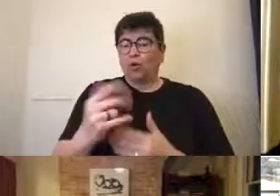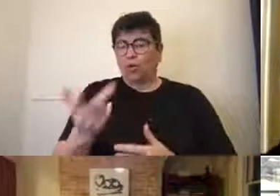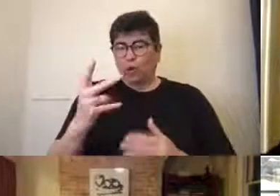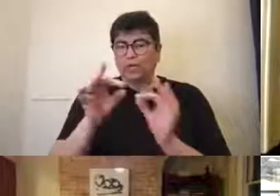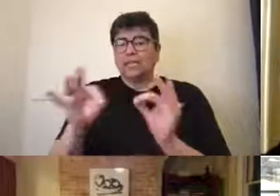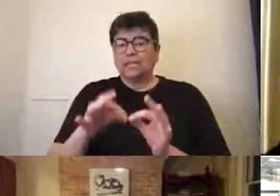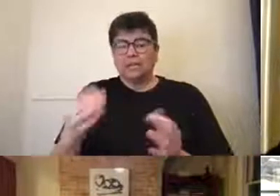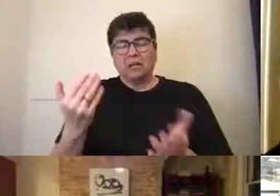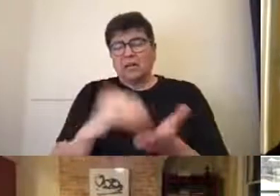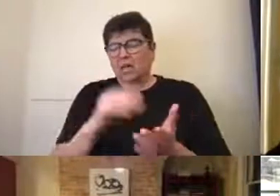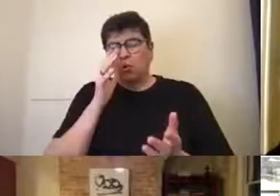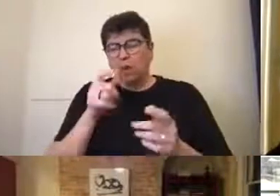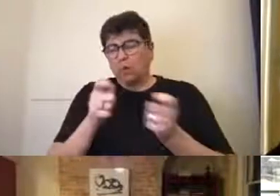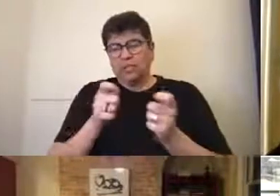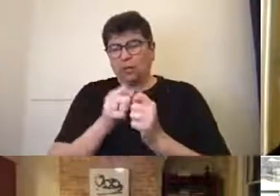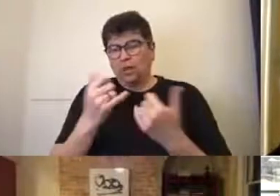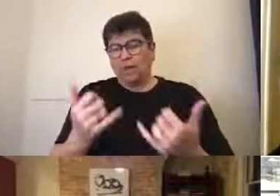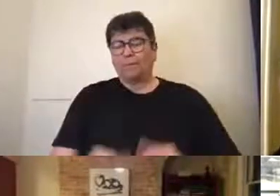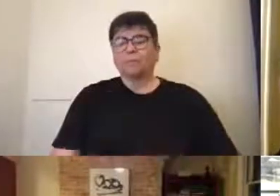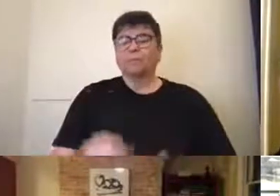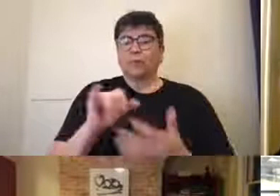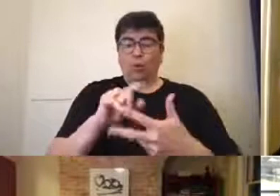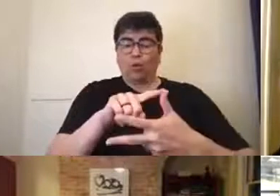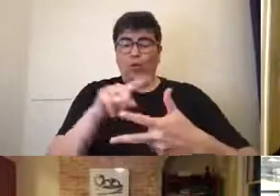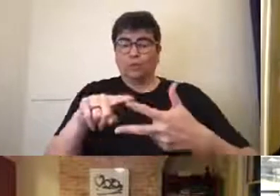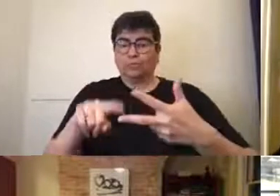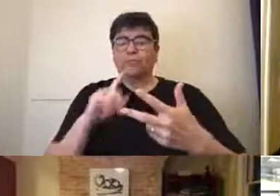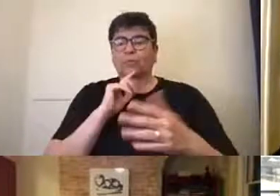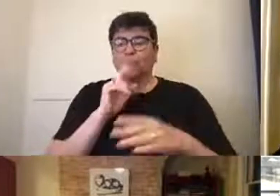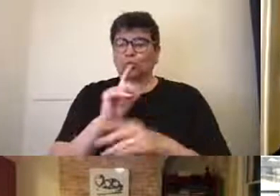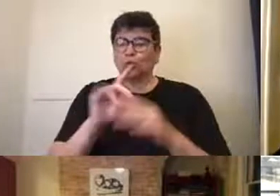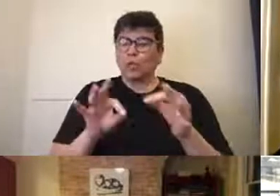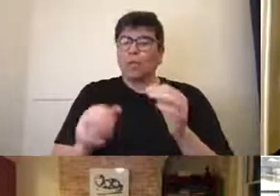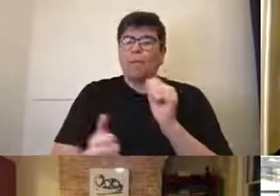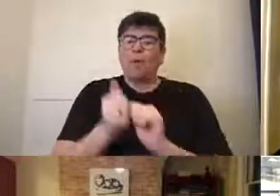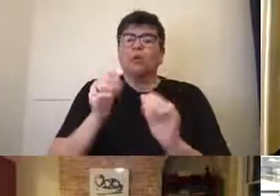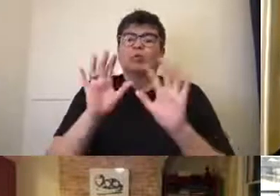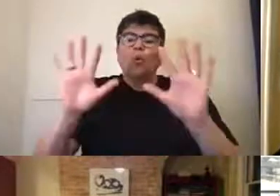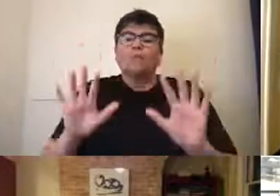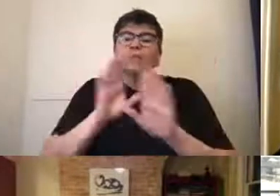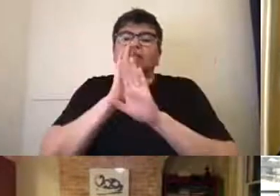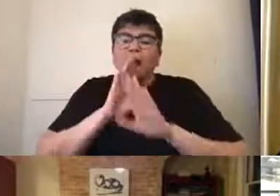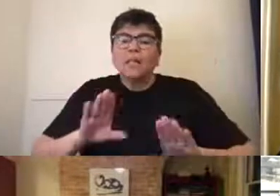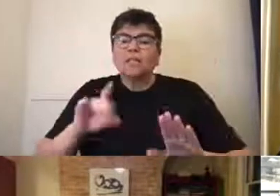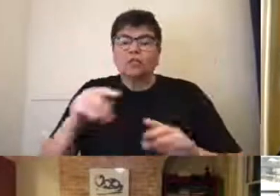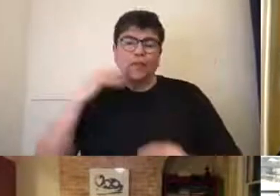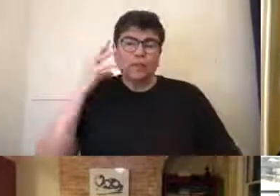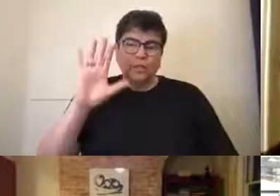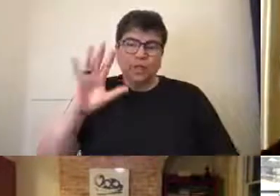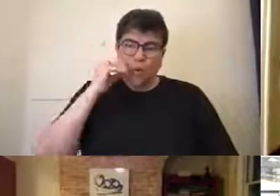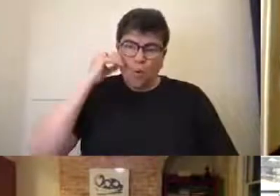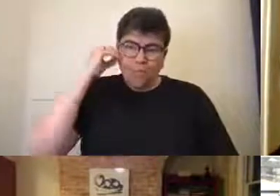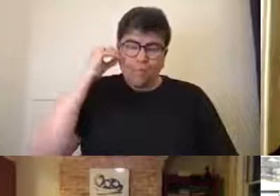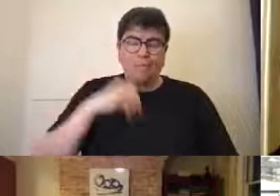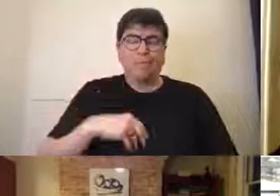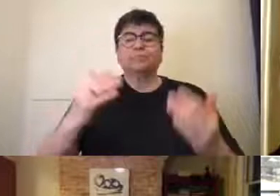again, we're just going to deal with right now. And those three sentences, again, are being used to describe the most wonderful silence you've experienced at home. And the